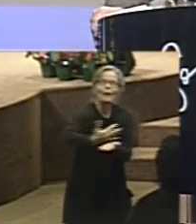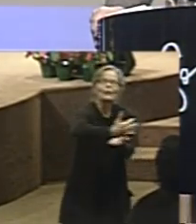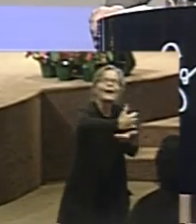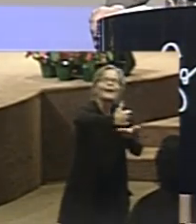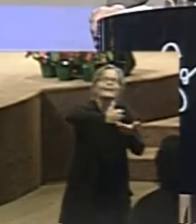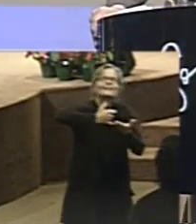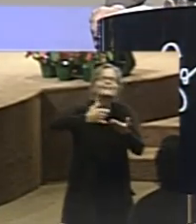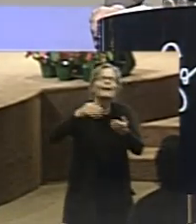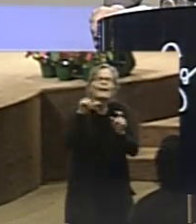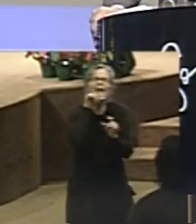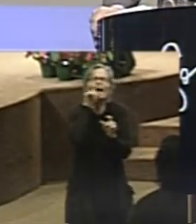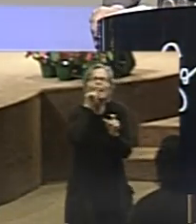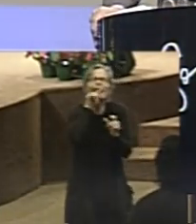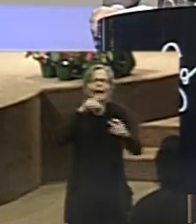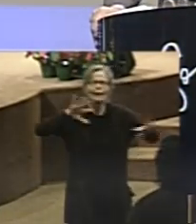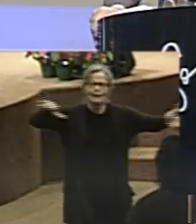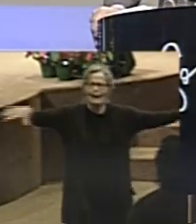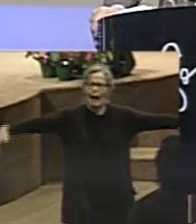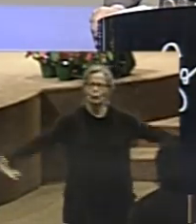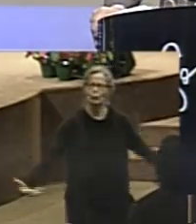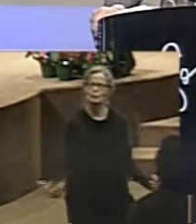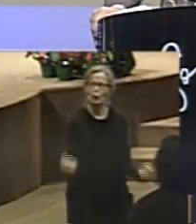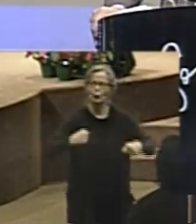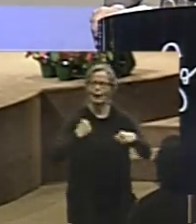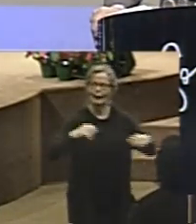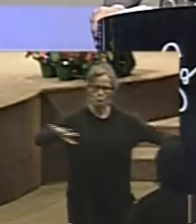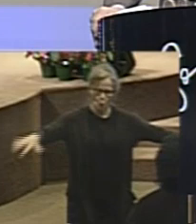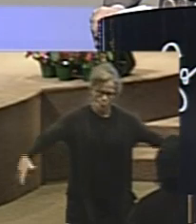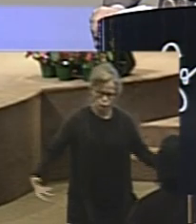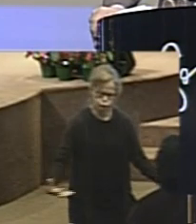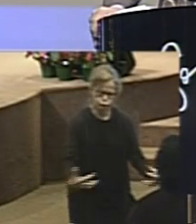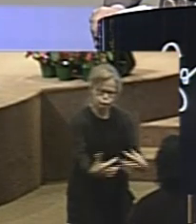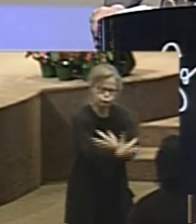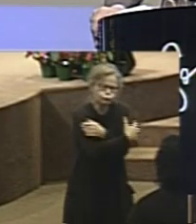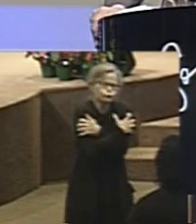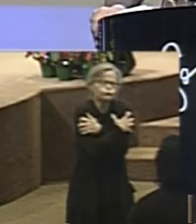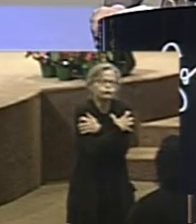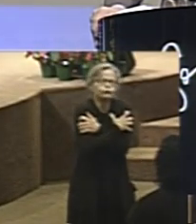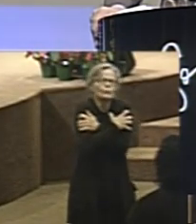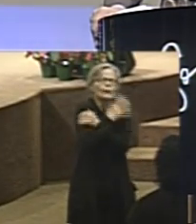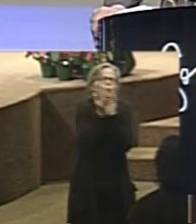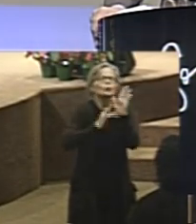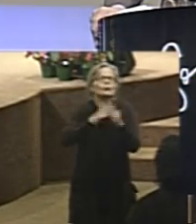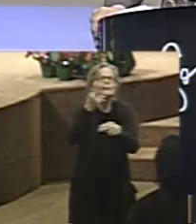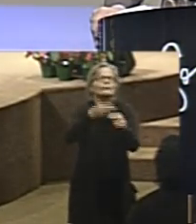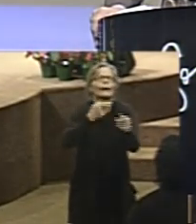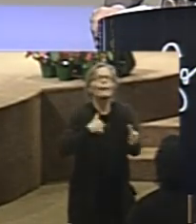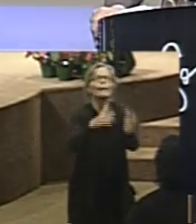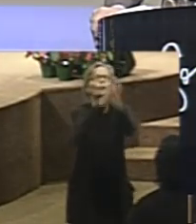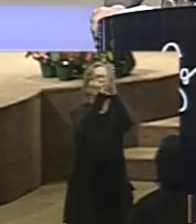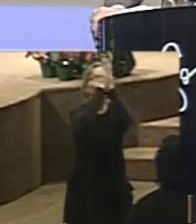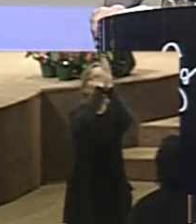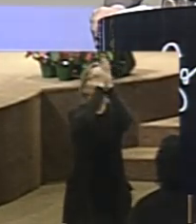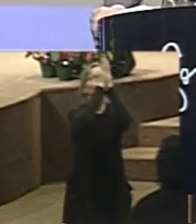hen does her brood, and hold us close. In Jesus' name I pray.